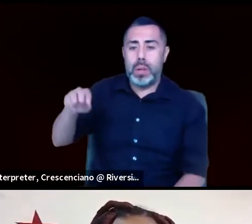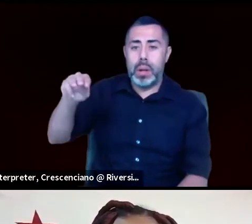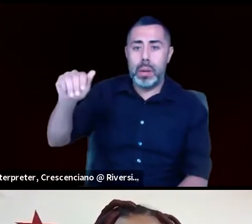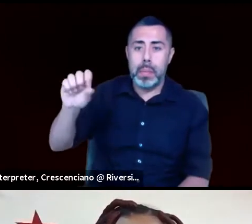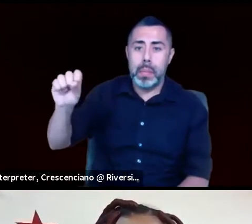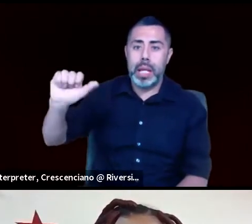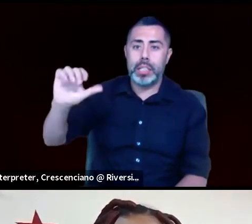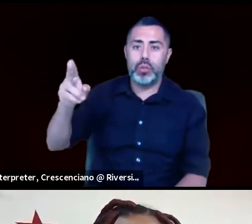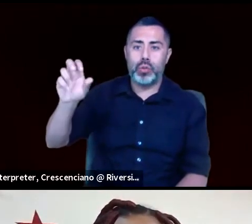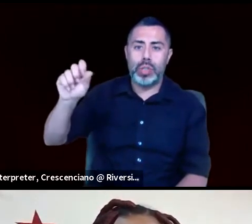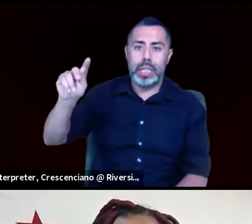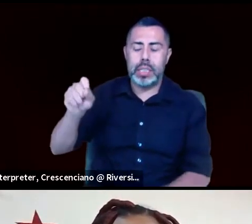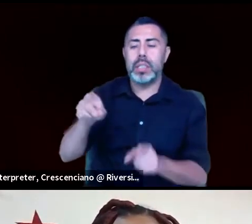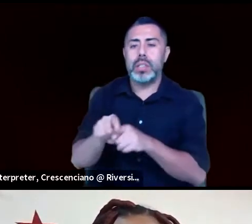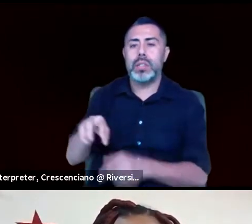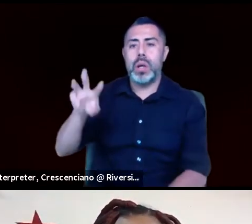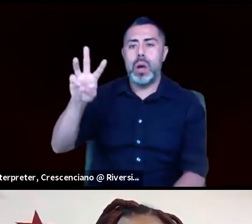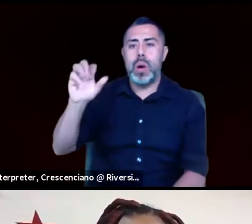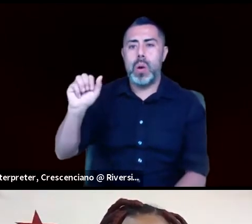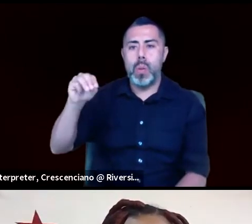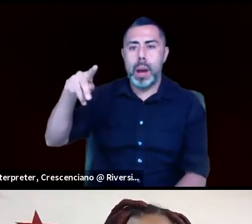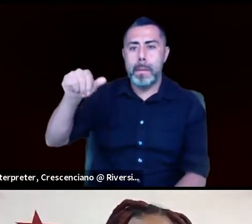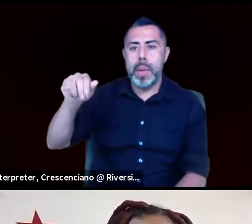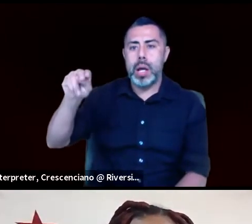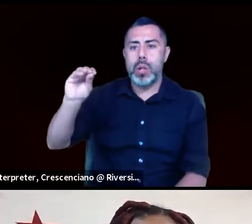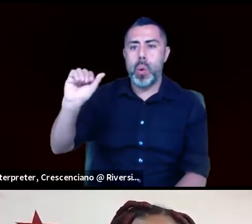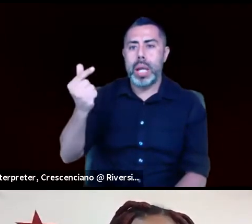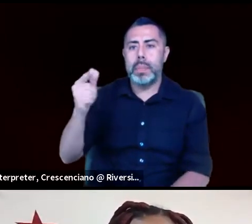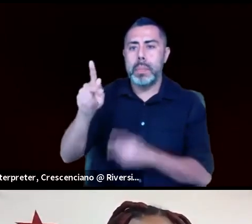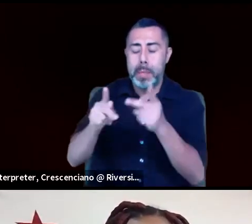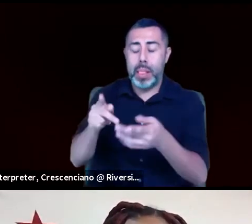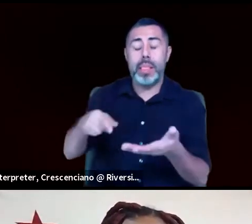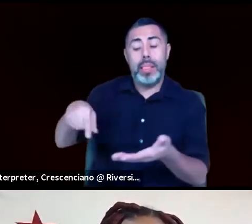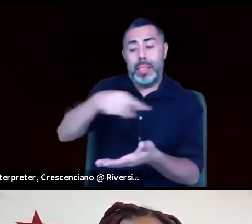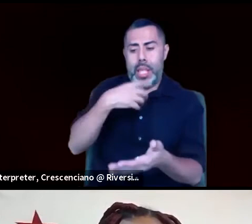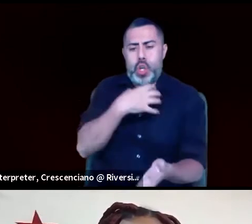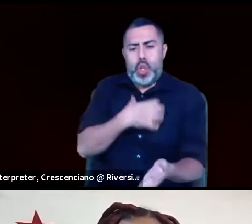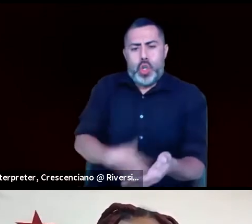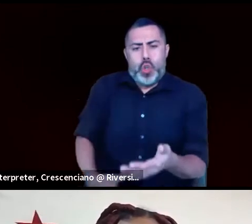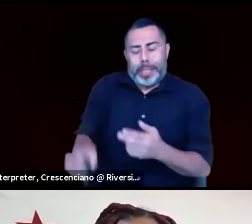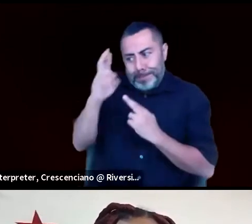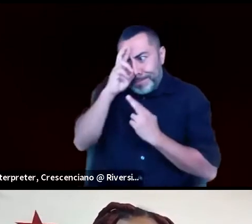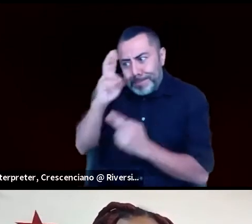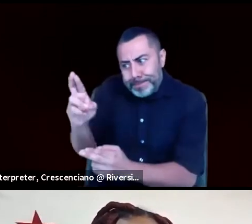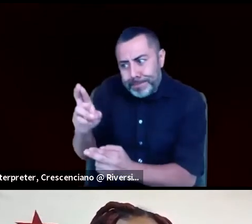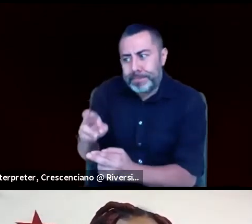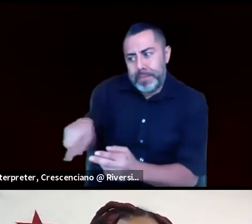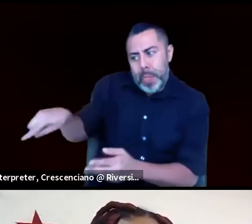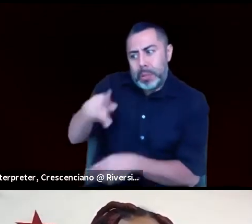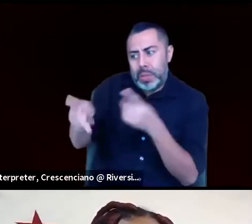people. They wish to pay their respects to those people, past, present, and future.